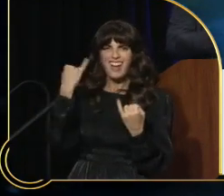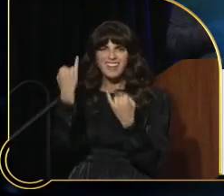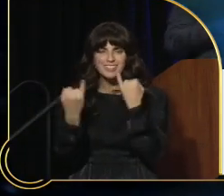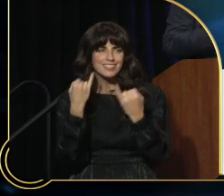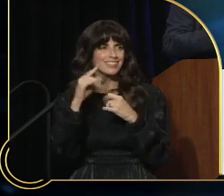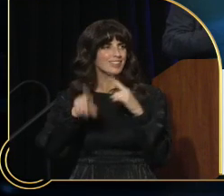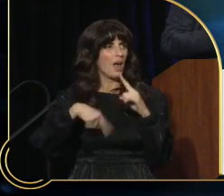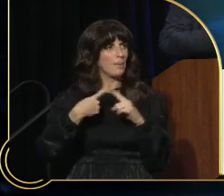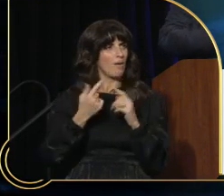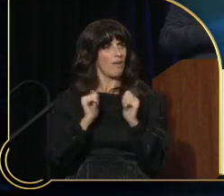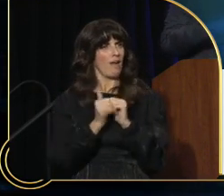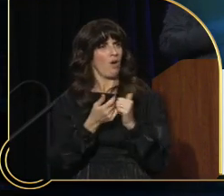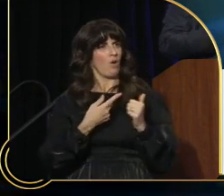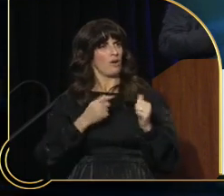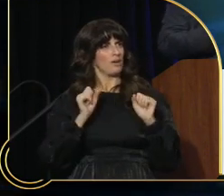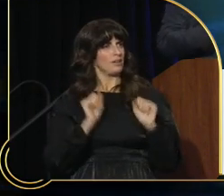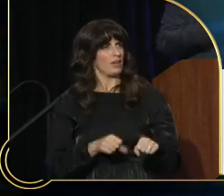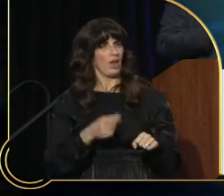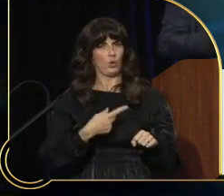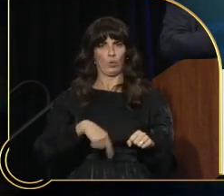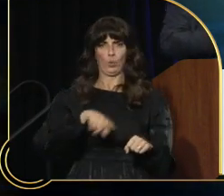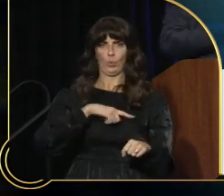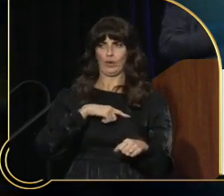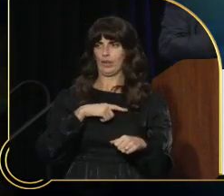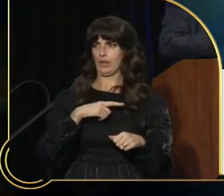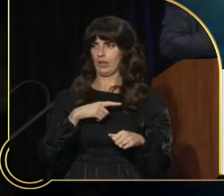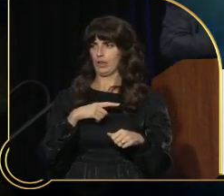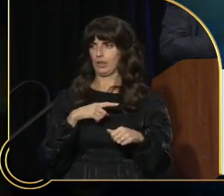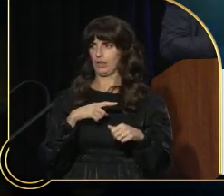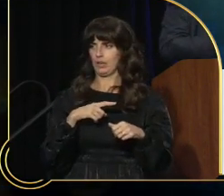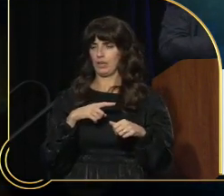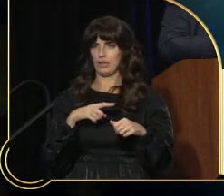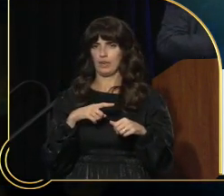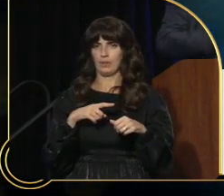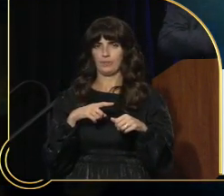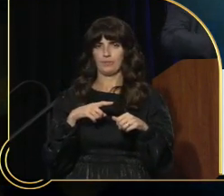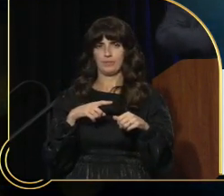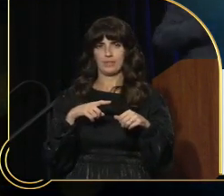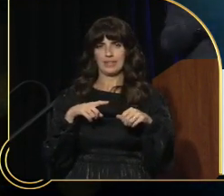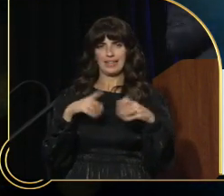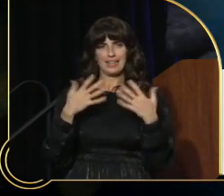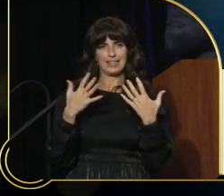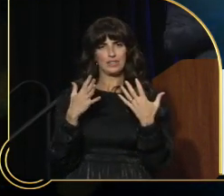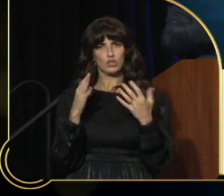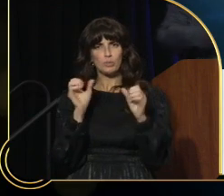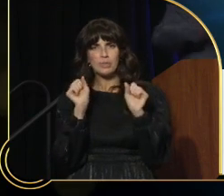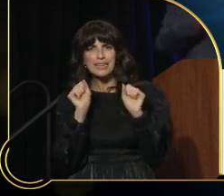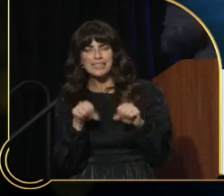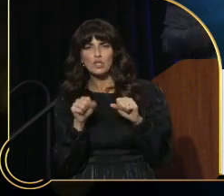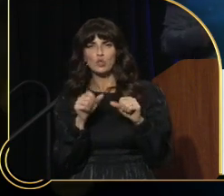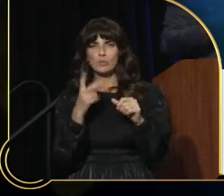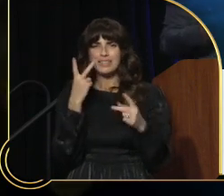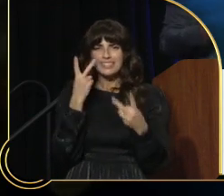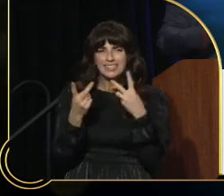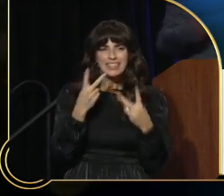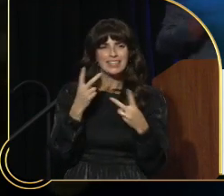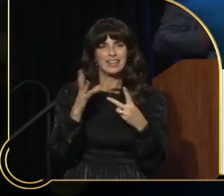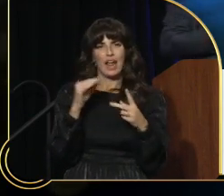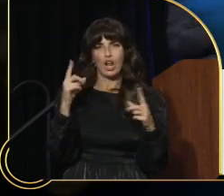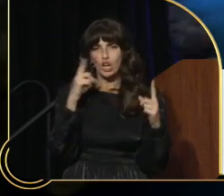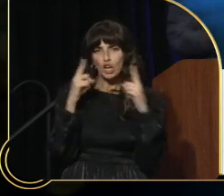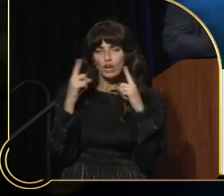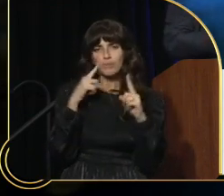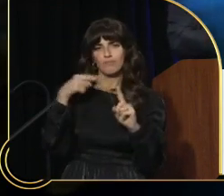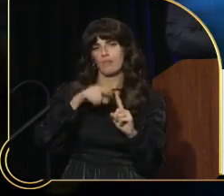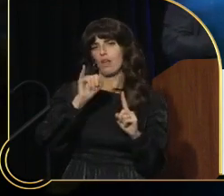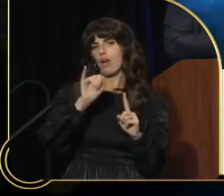of how can we, as folks in the disability rights movement, continue to be seen, continue to be heard, and Ira